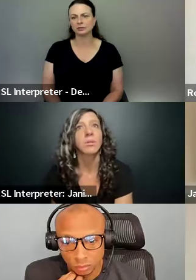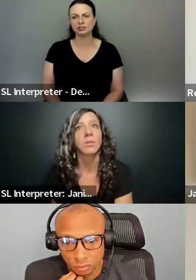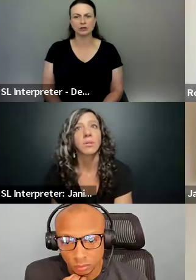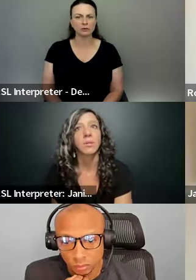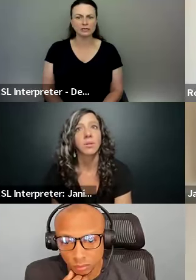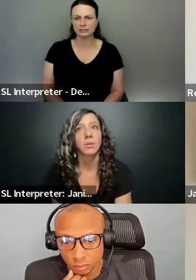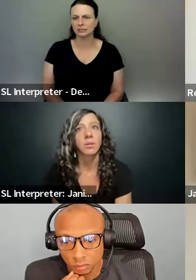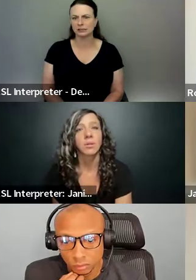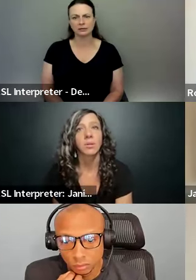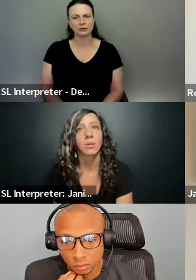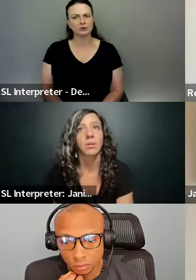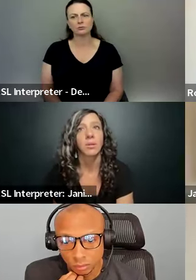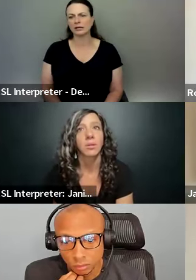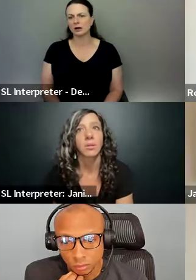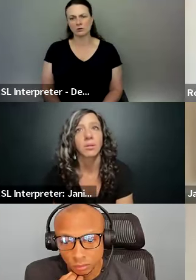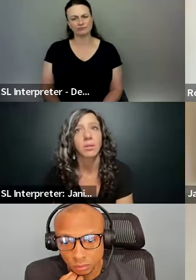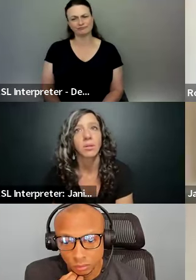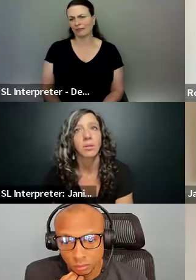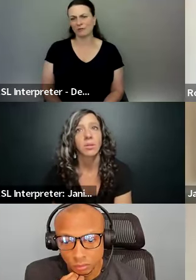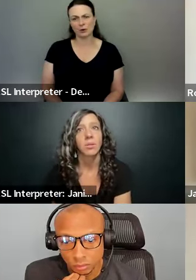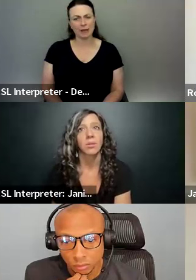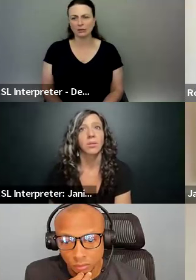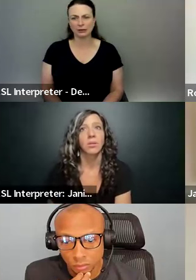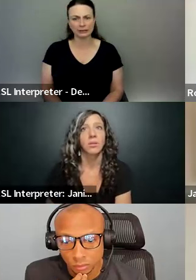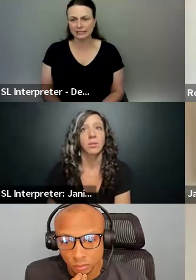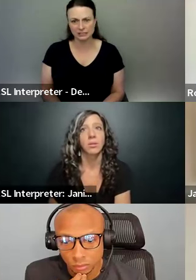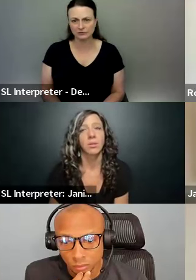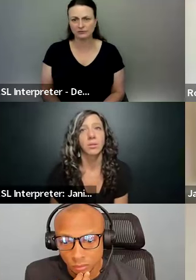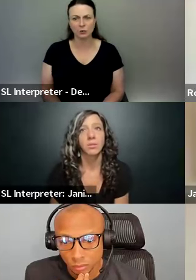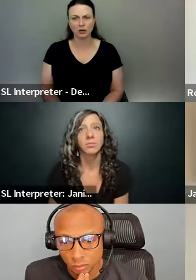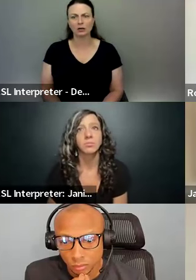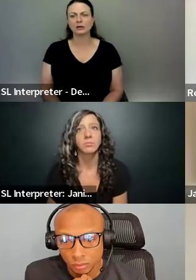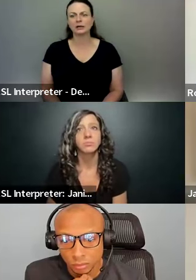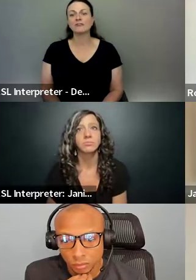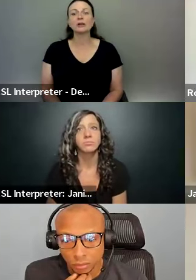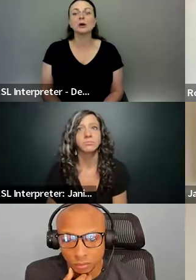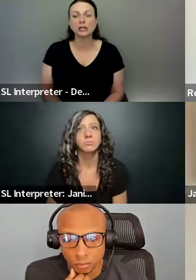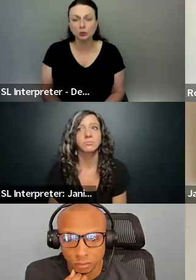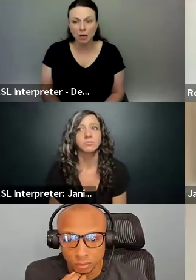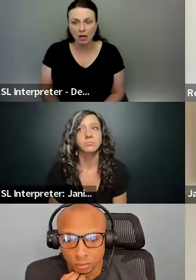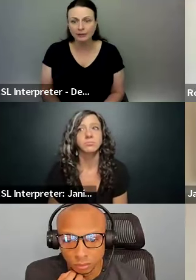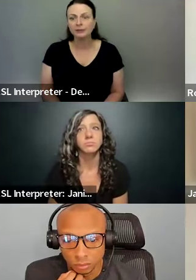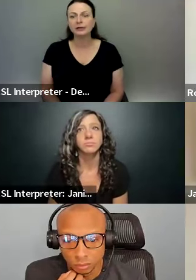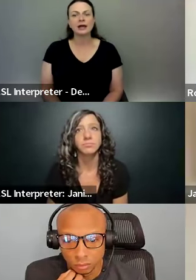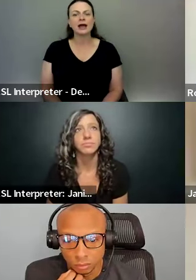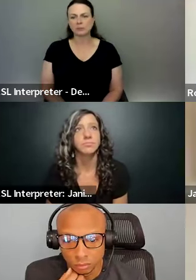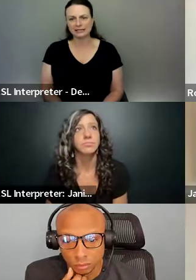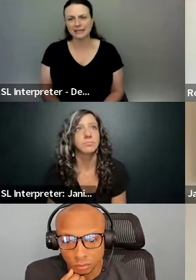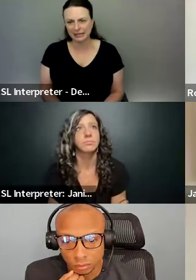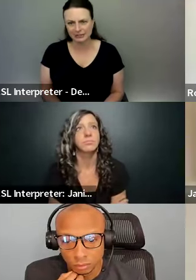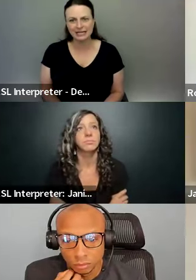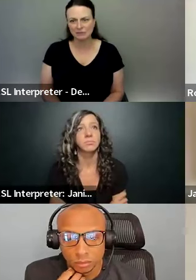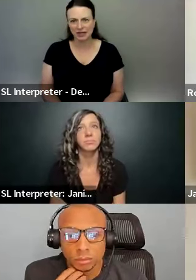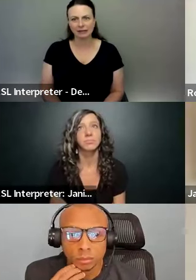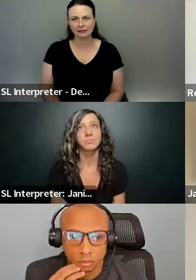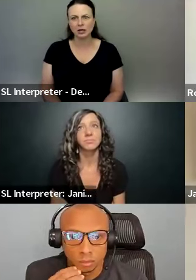sign generalist, you know, vocabulary list for if we go to KubeCon, everybody's